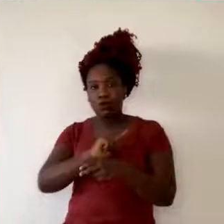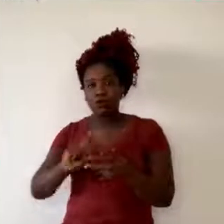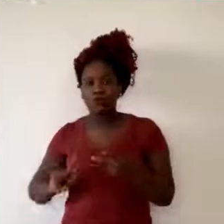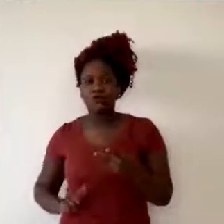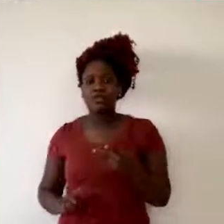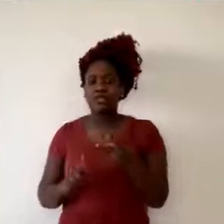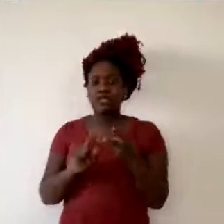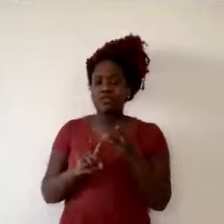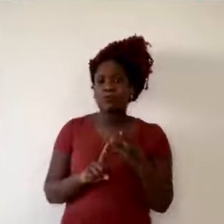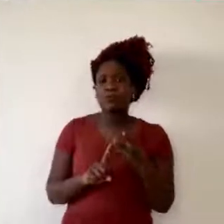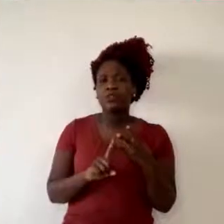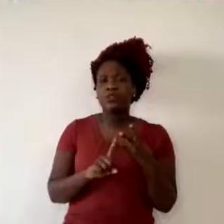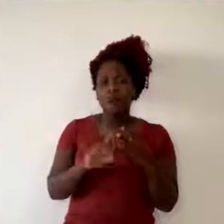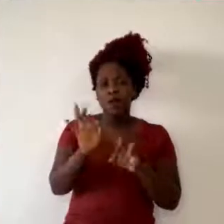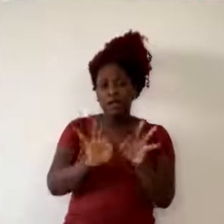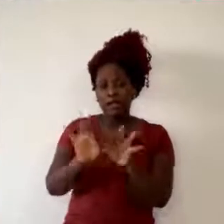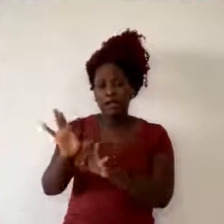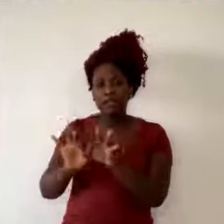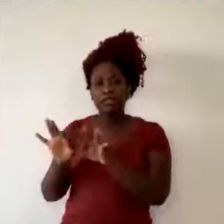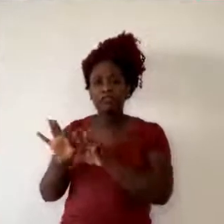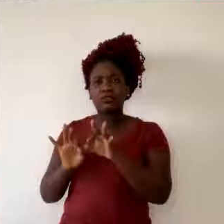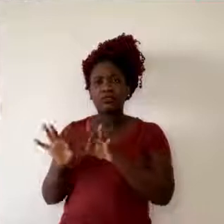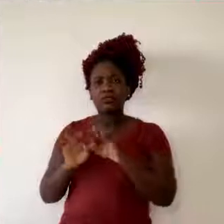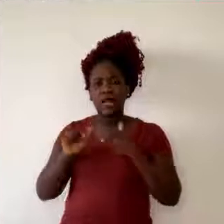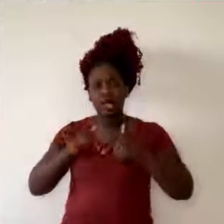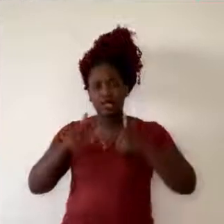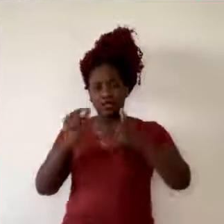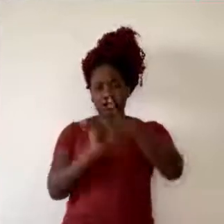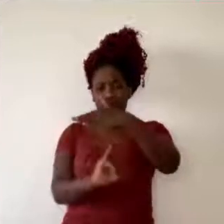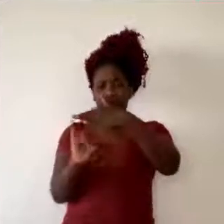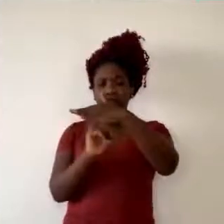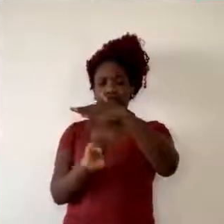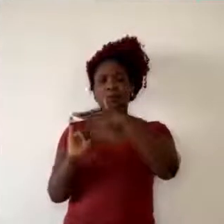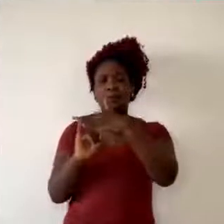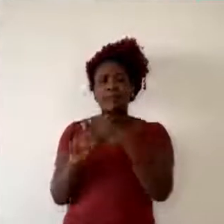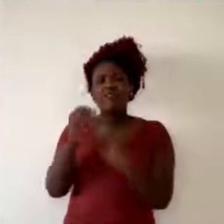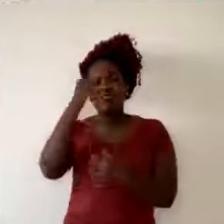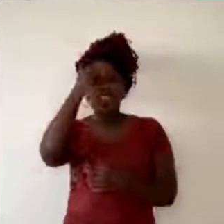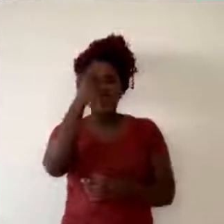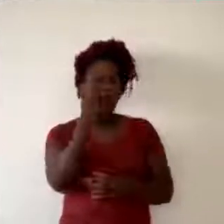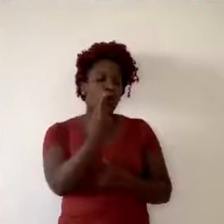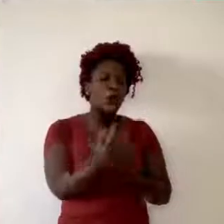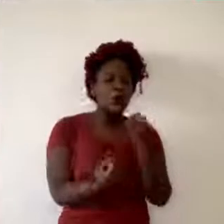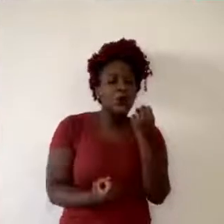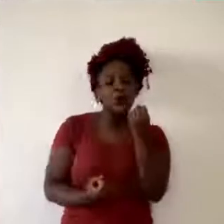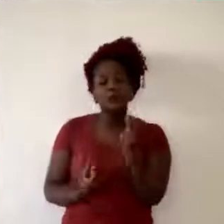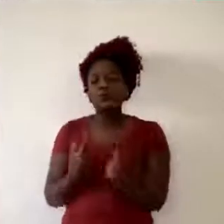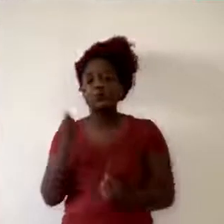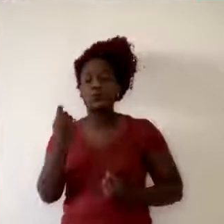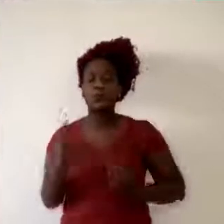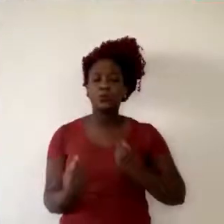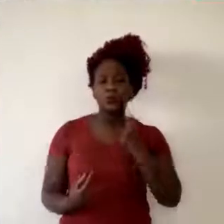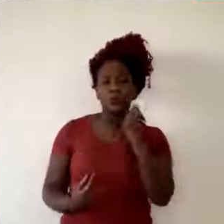government, in organizations, in interinstitutionalized interventions,